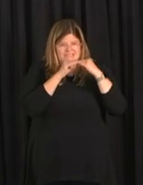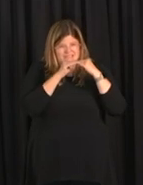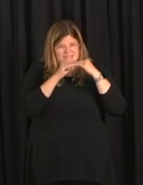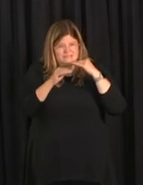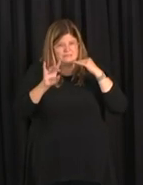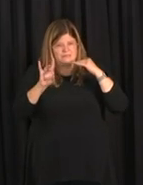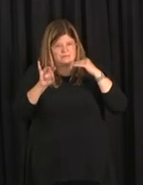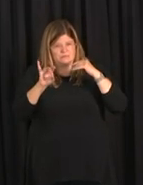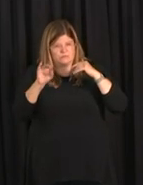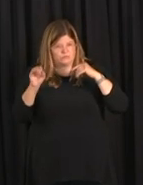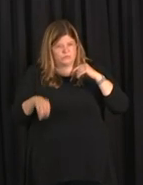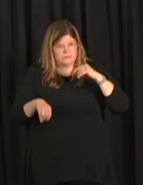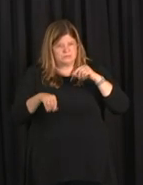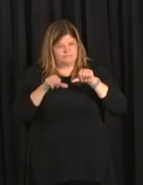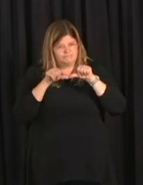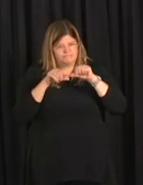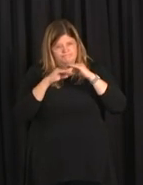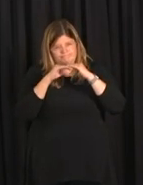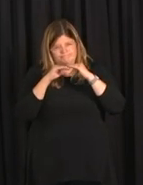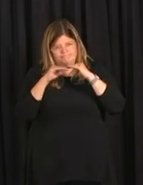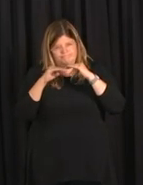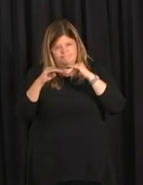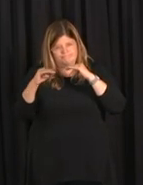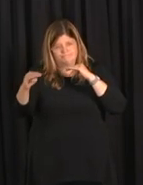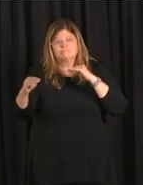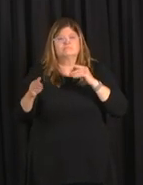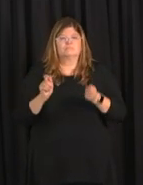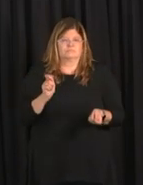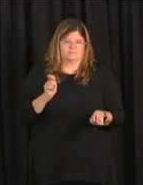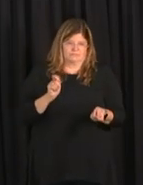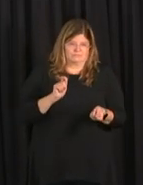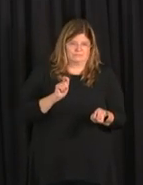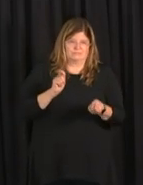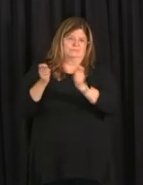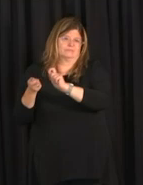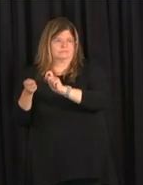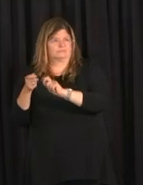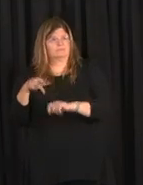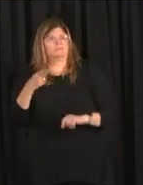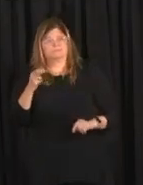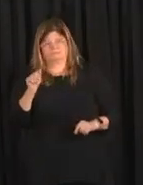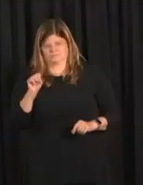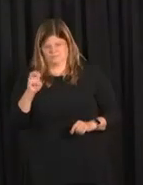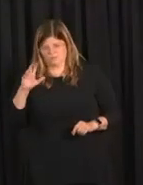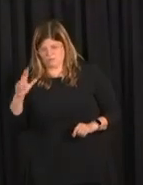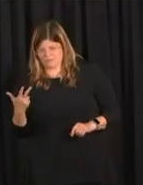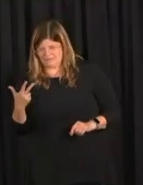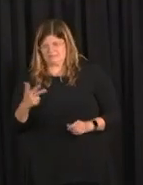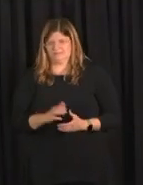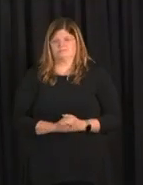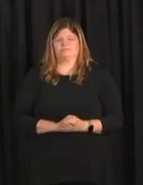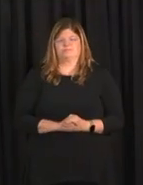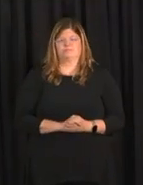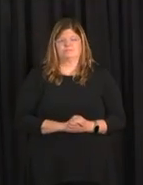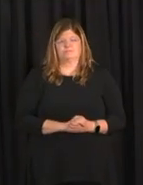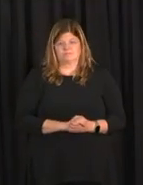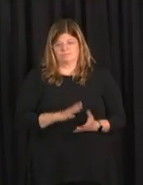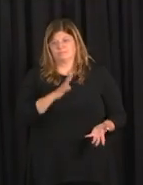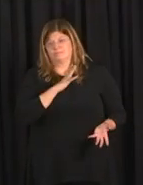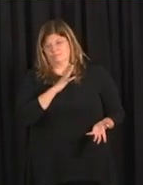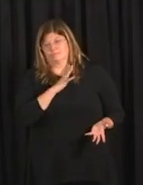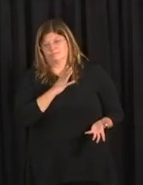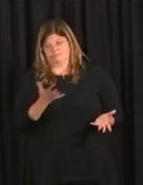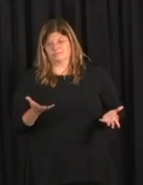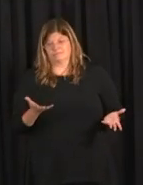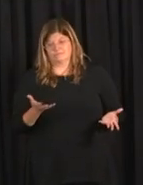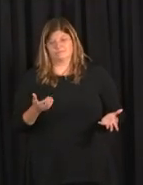below 80%, we could adjust that to be for a phase 3 goal. And are there other, that one just jumped out at me, are